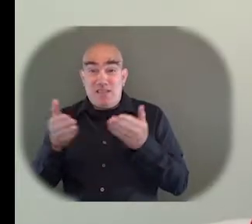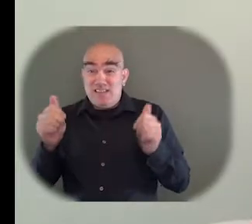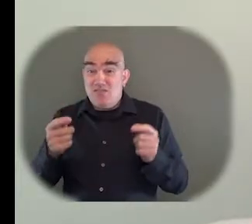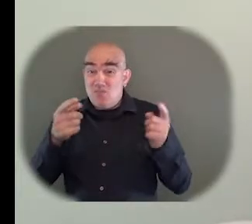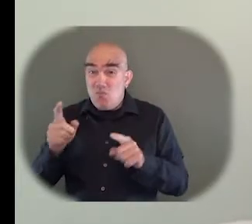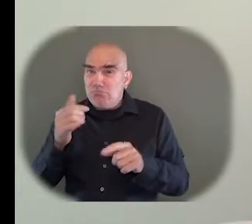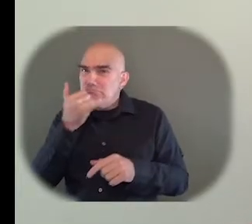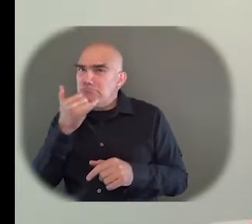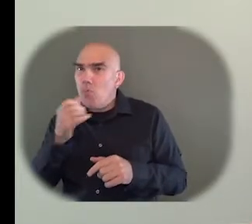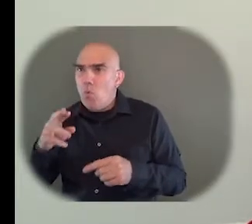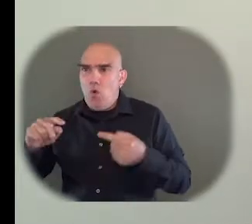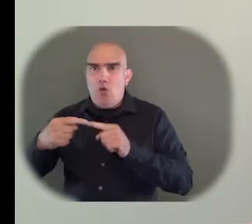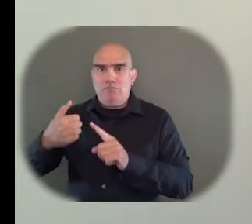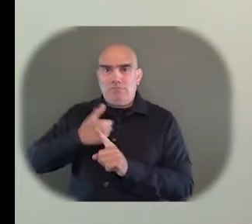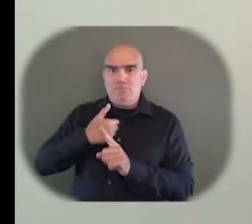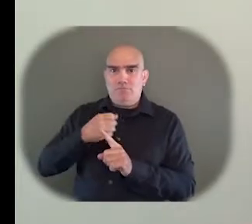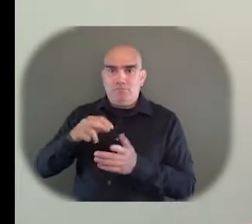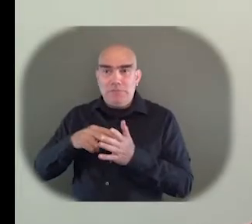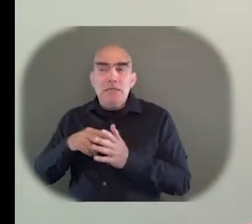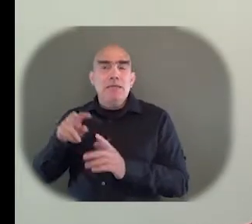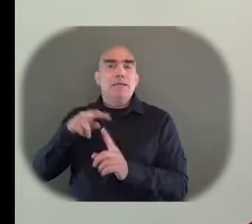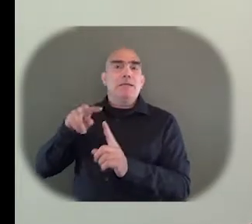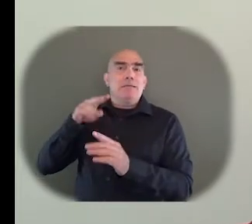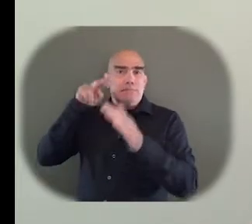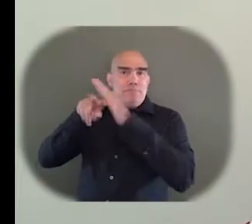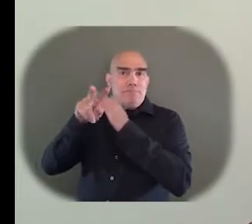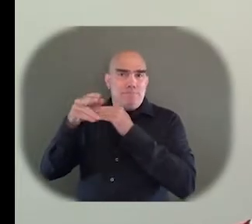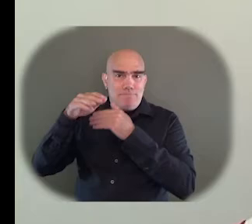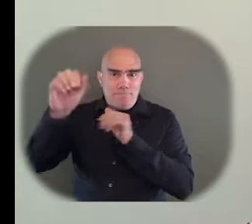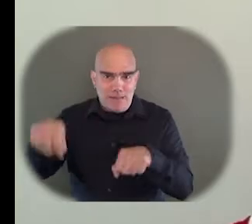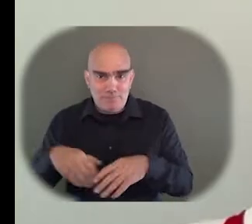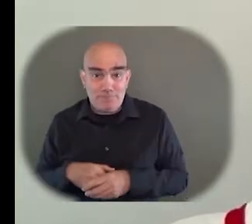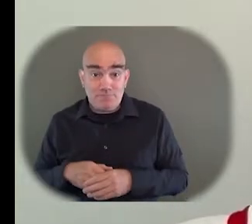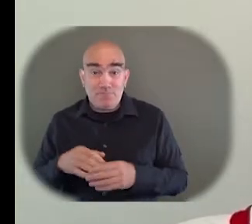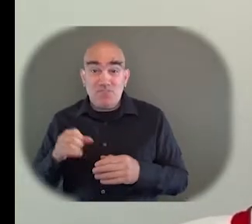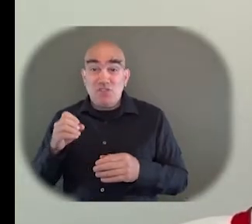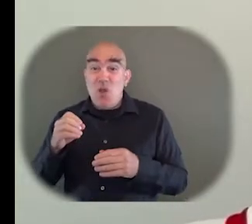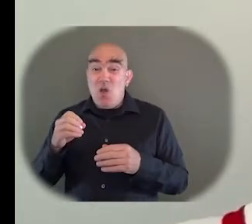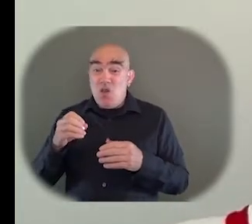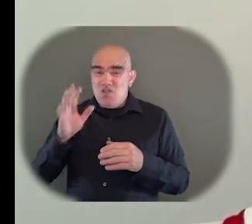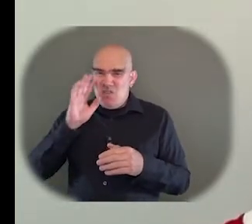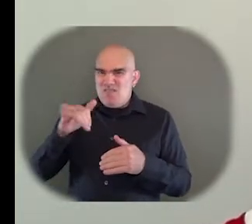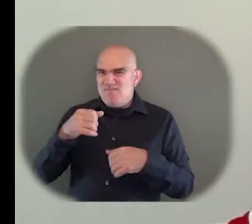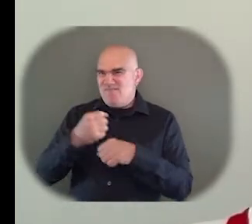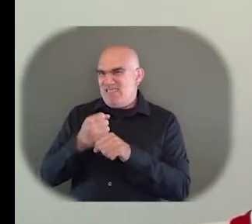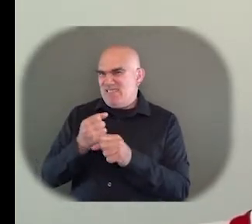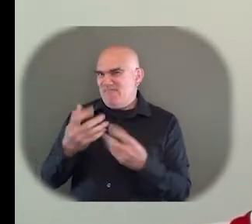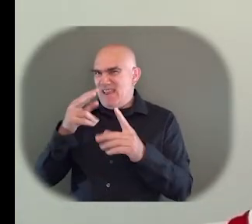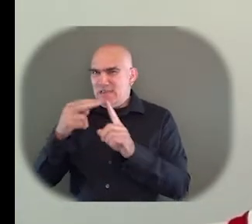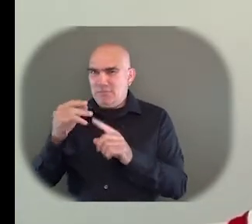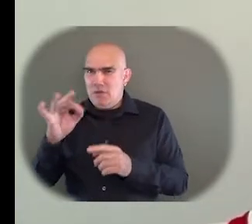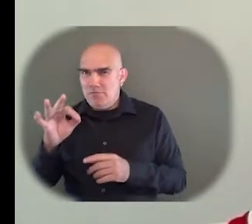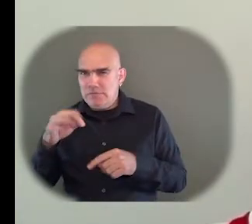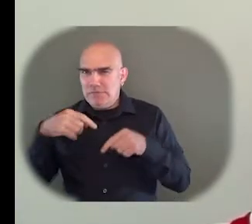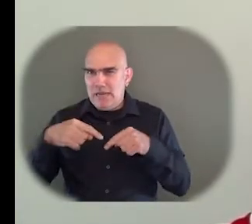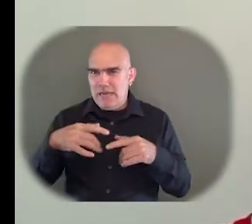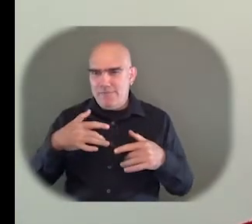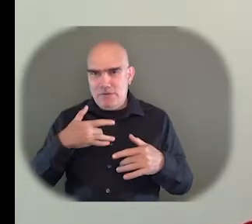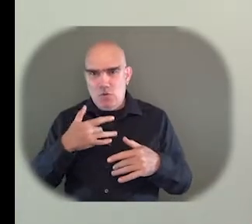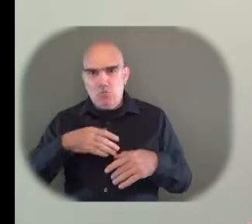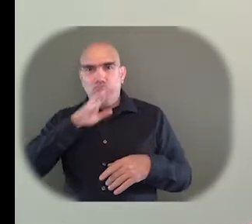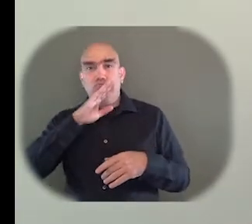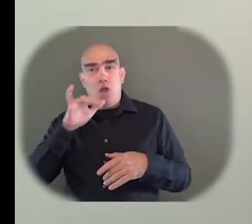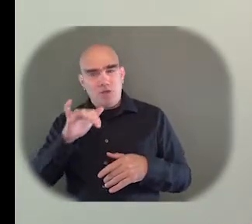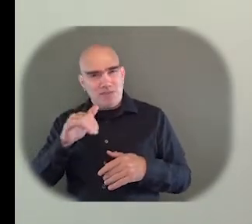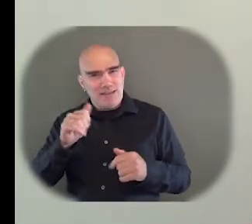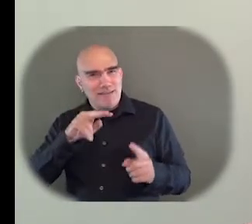quite difficult, it's important to understand how anxiety can be used as a strength, whether it's thinking and acting more